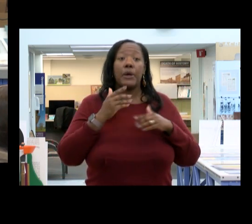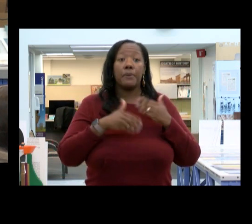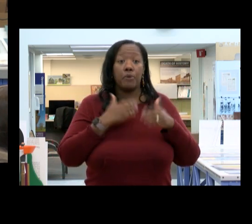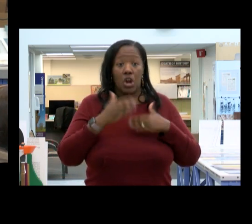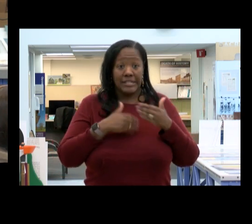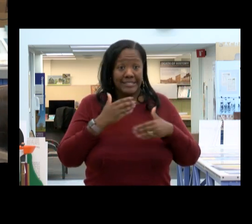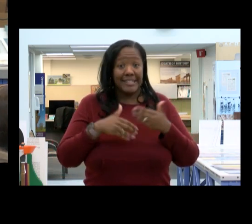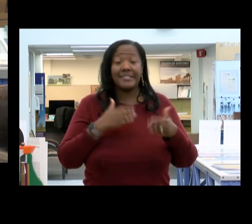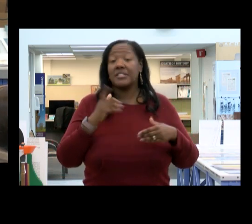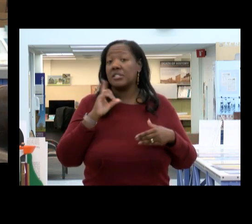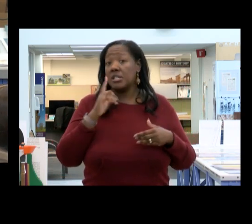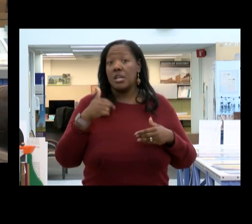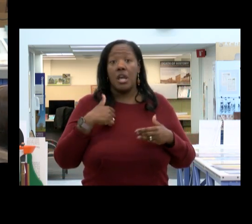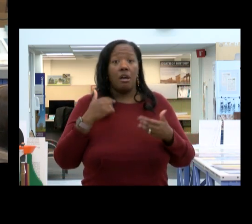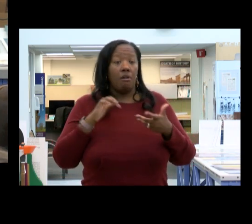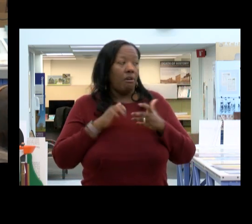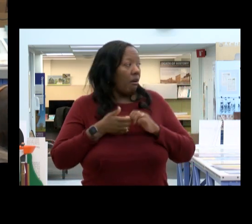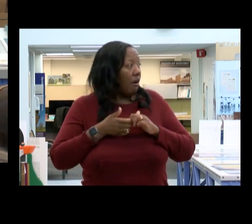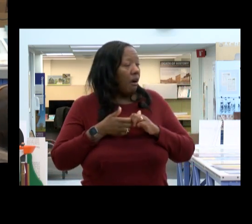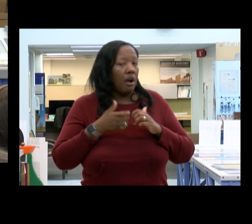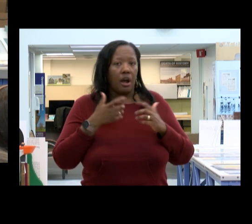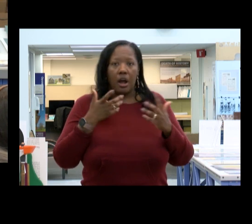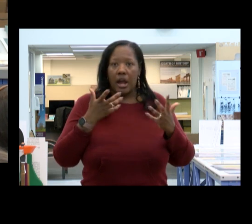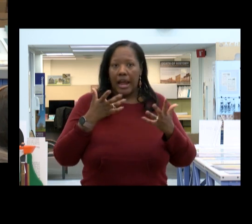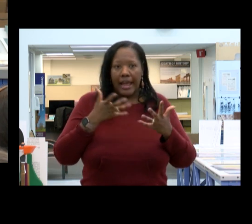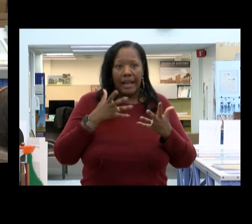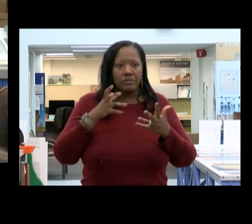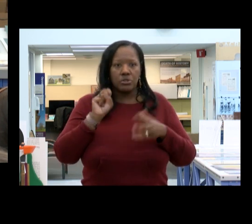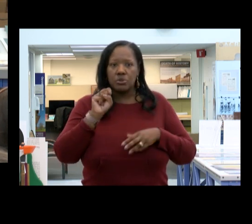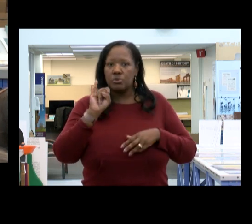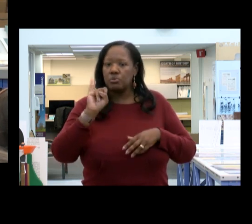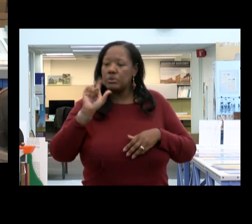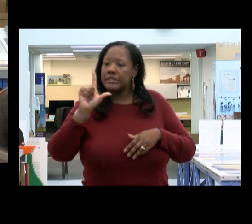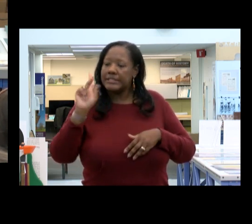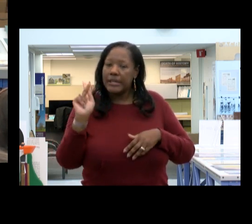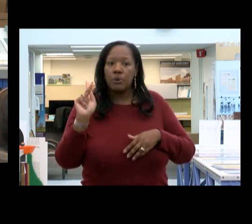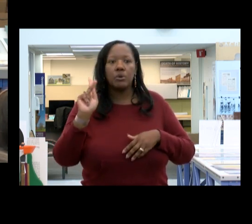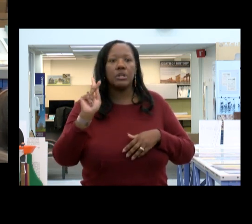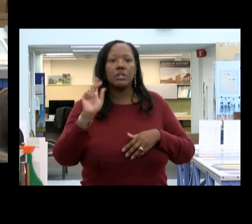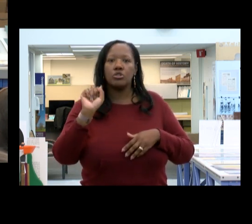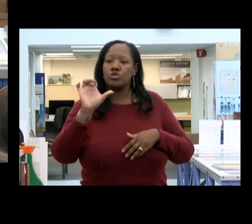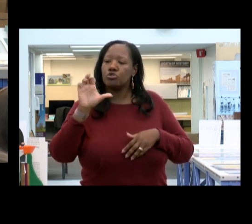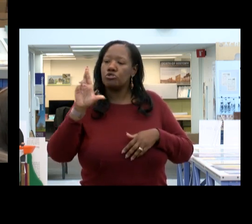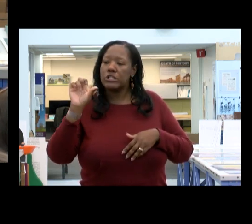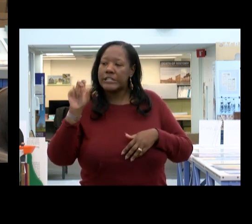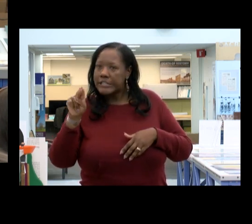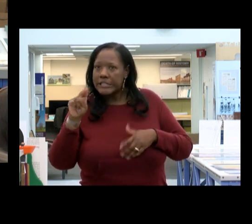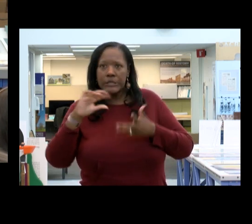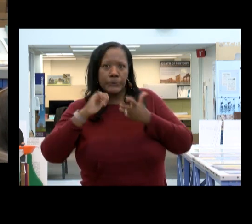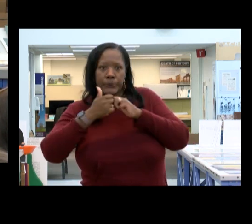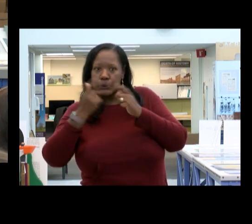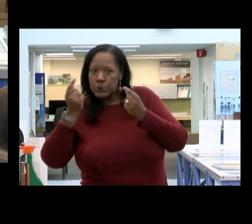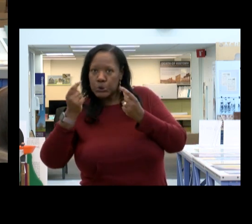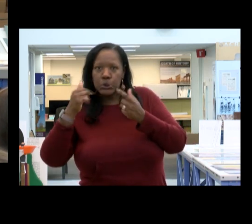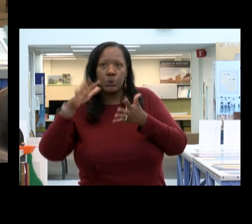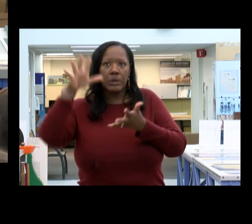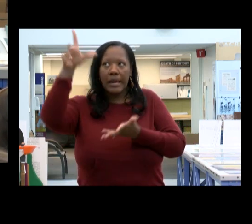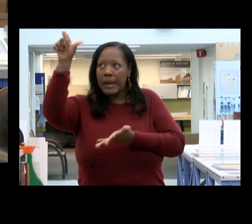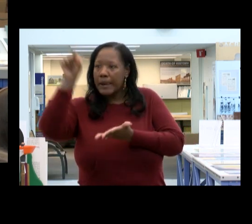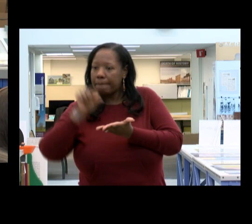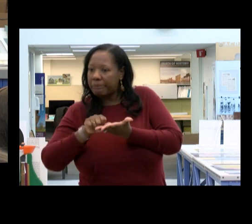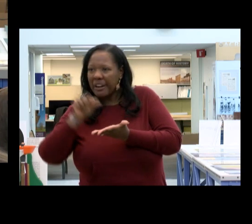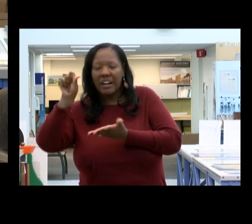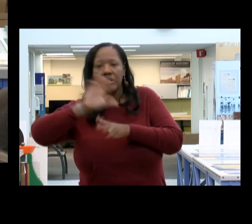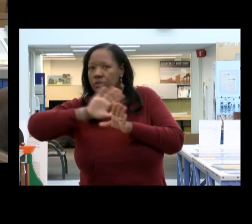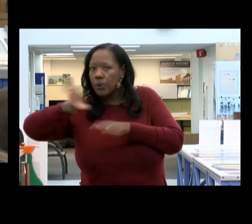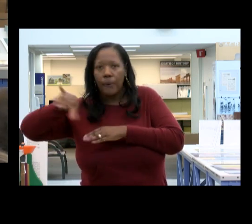screening and how complicated that can be and frustrating, this is maybe an option, right? So what I did was prepare a couple boards,